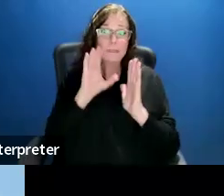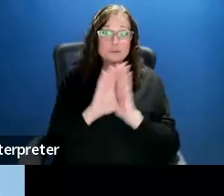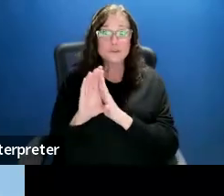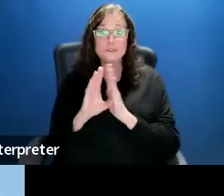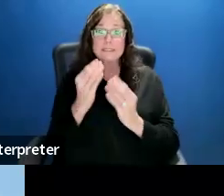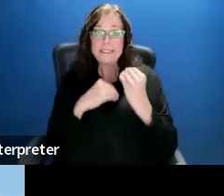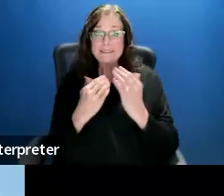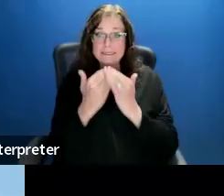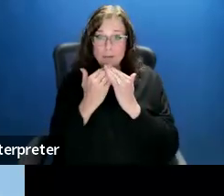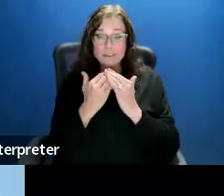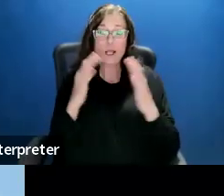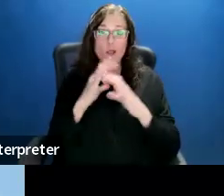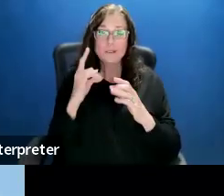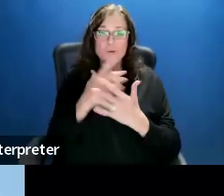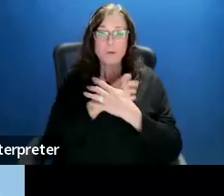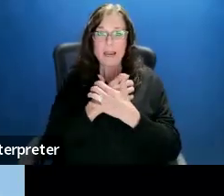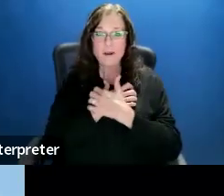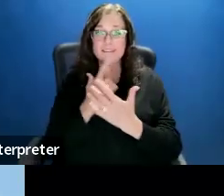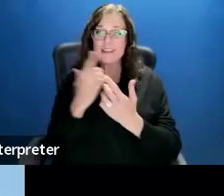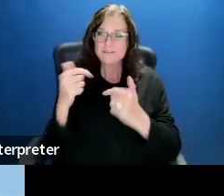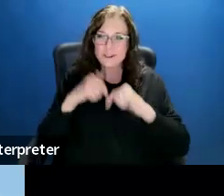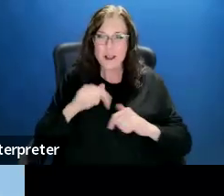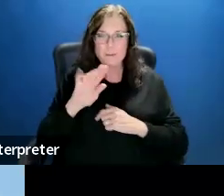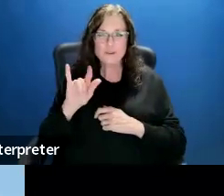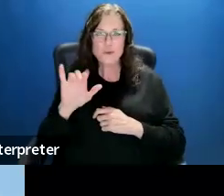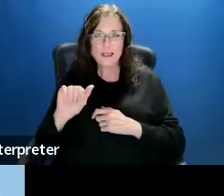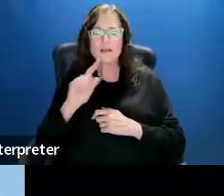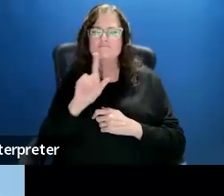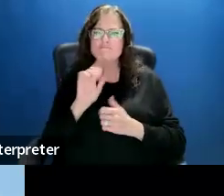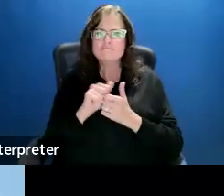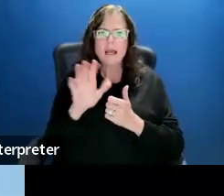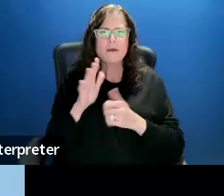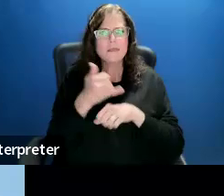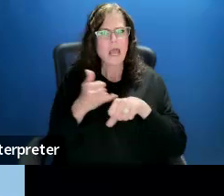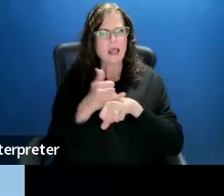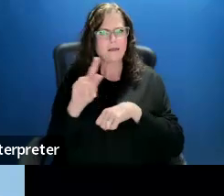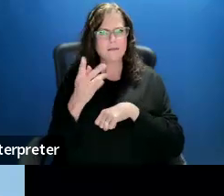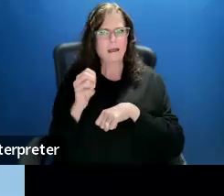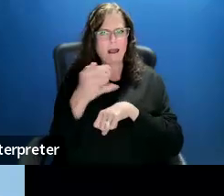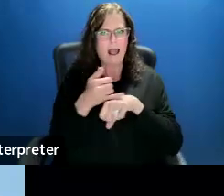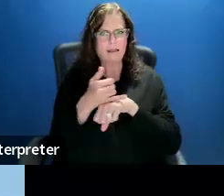for bears. Thanks for being here, Julia. Please tell us about the island.